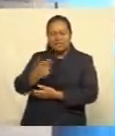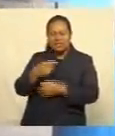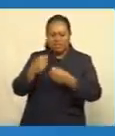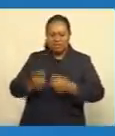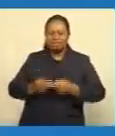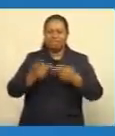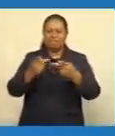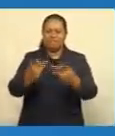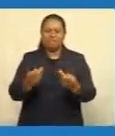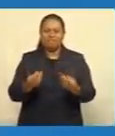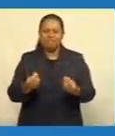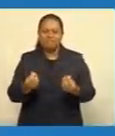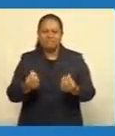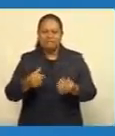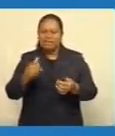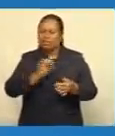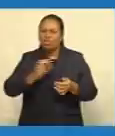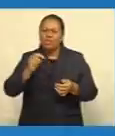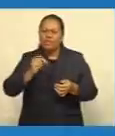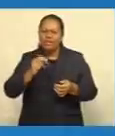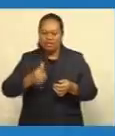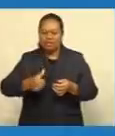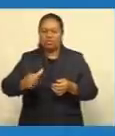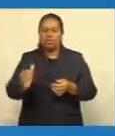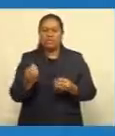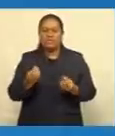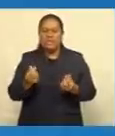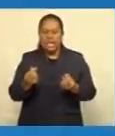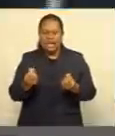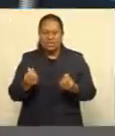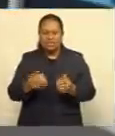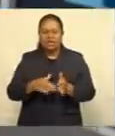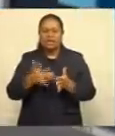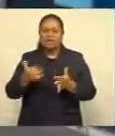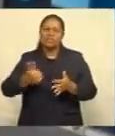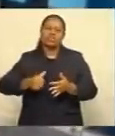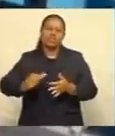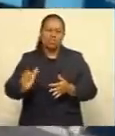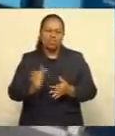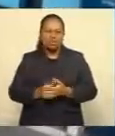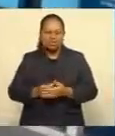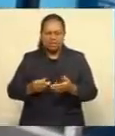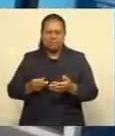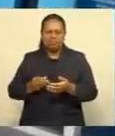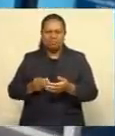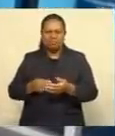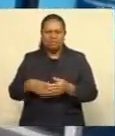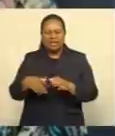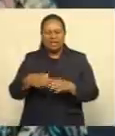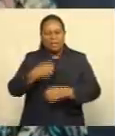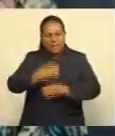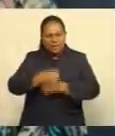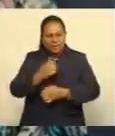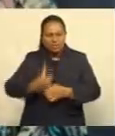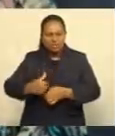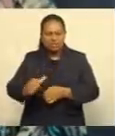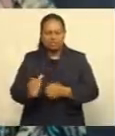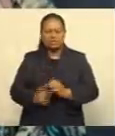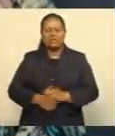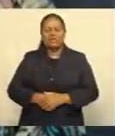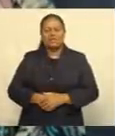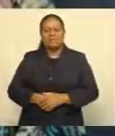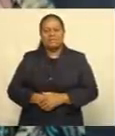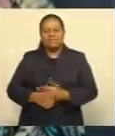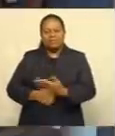cashless economy and provide more affordable access to digital services. ANZ will charge retailers a flat 40-cent fee